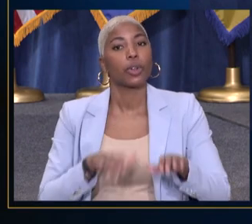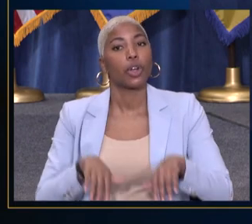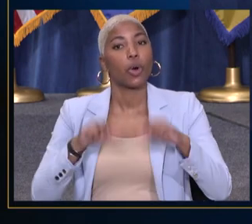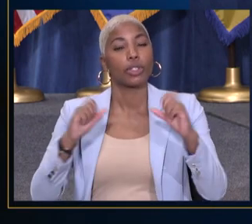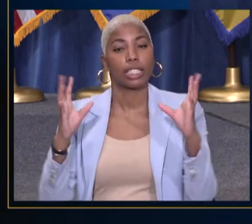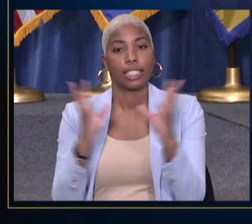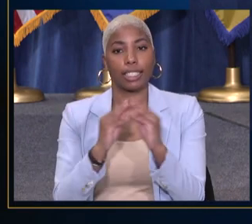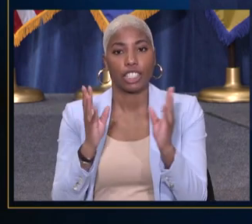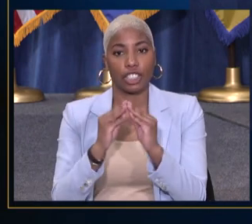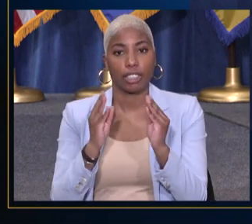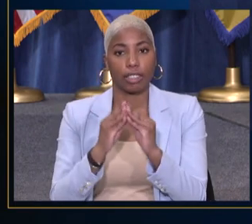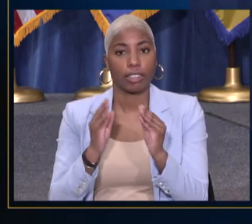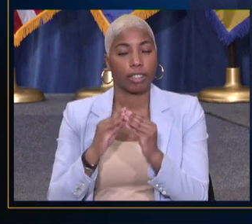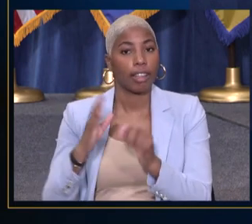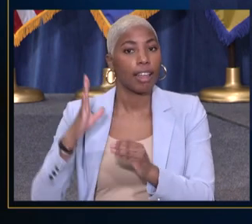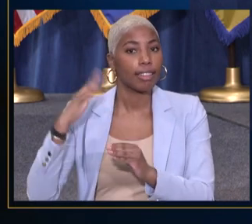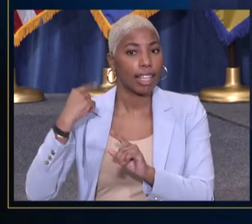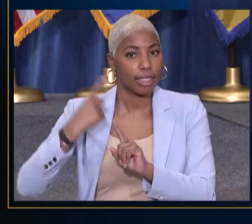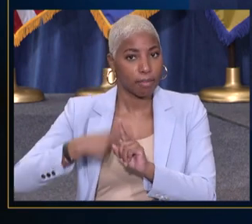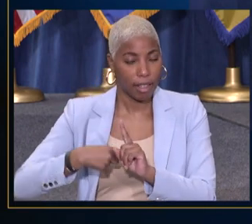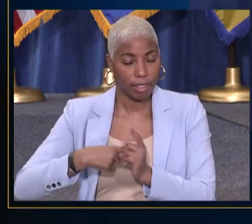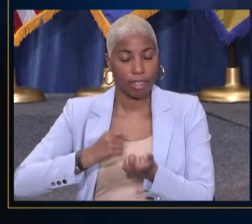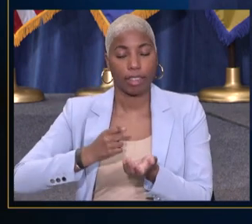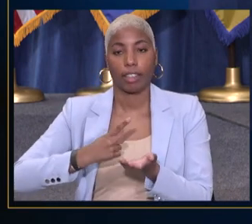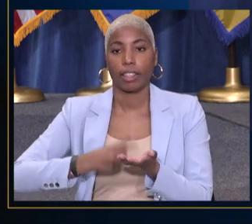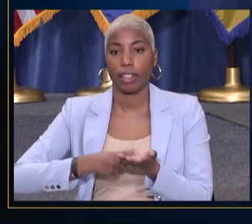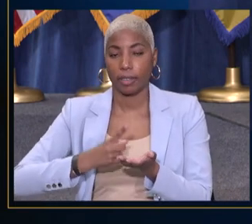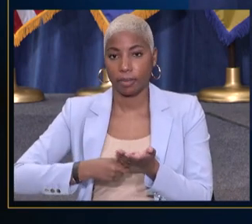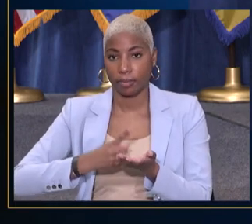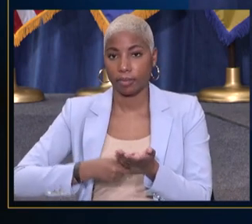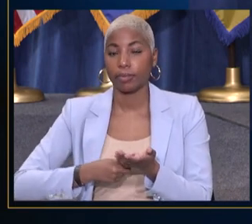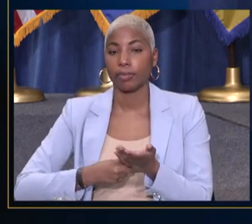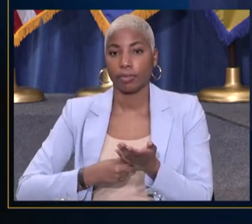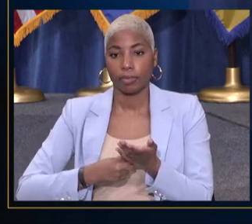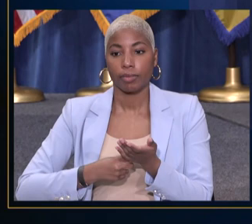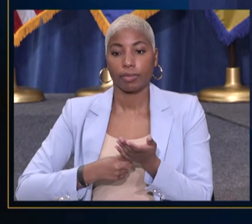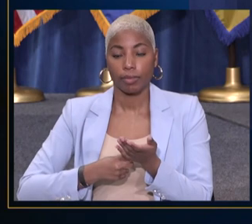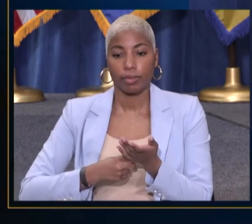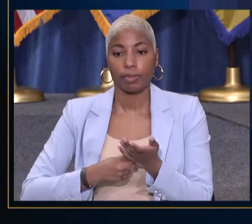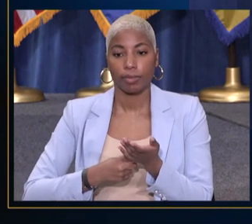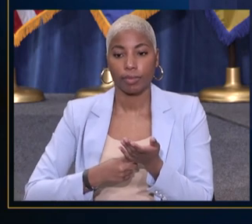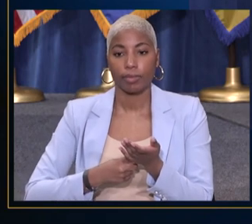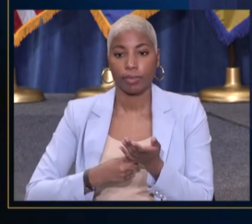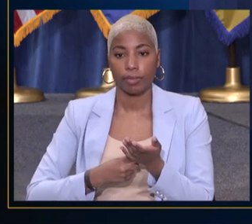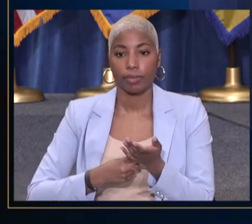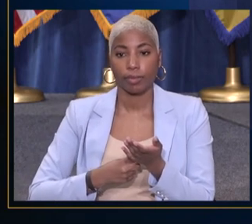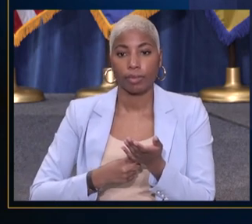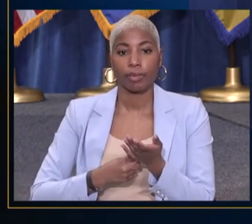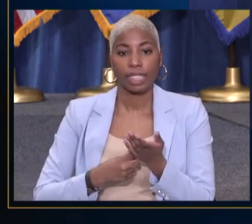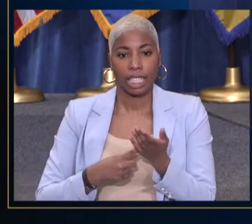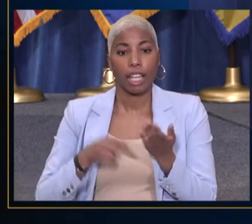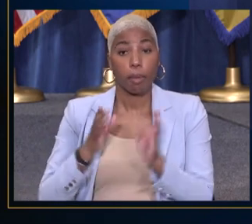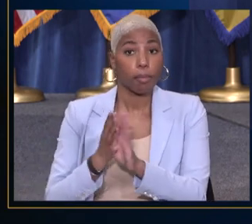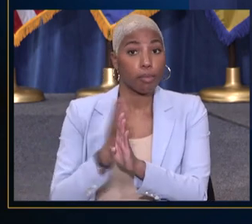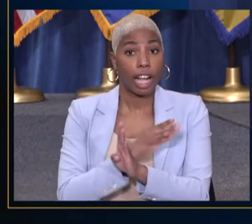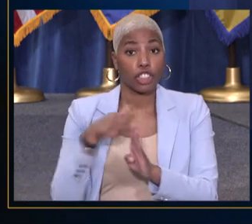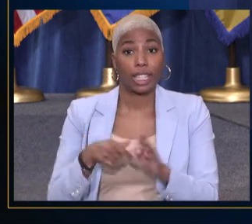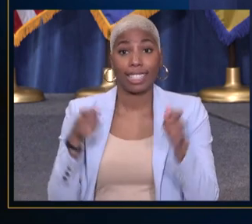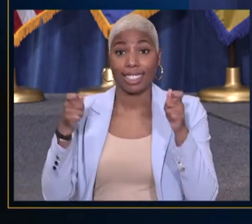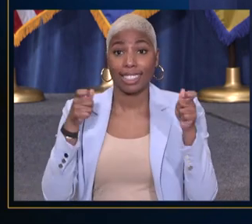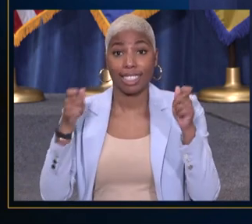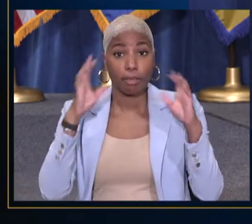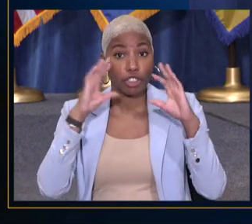session just last month to talk about the fact that it was more. Prior to this administration, leadership of